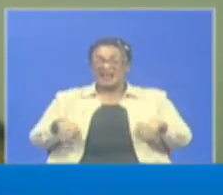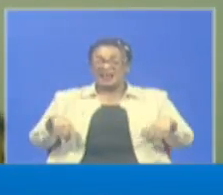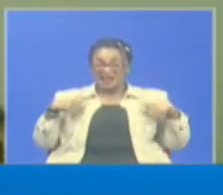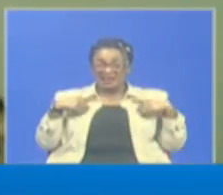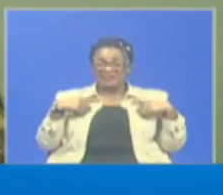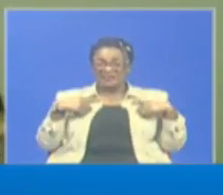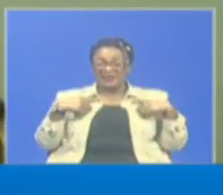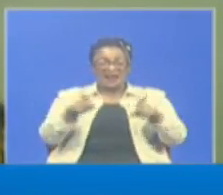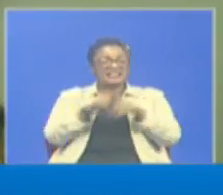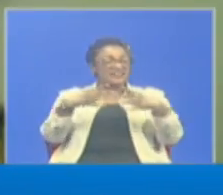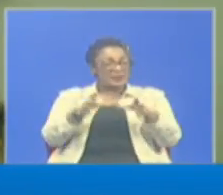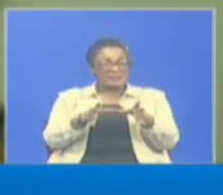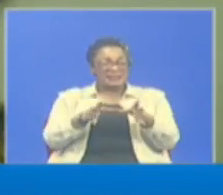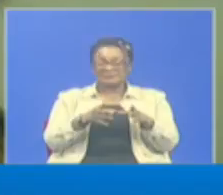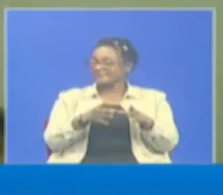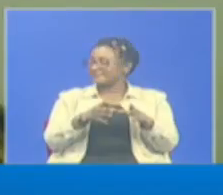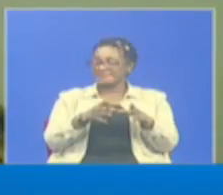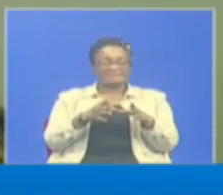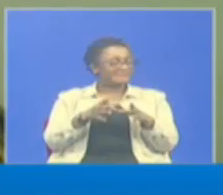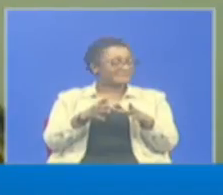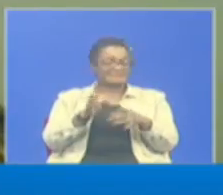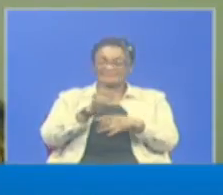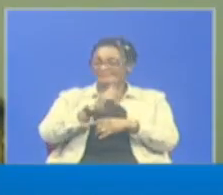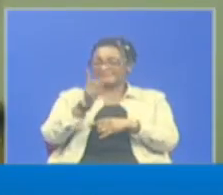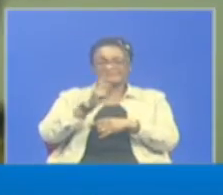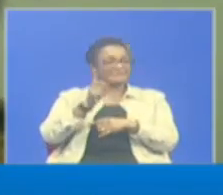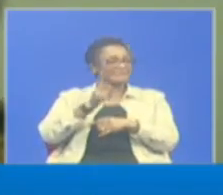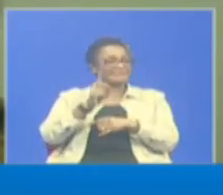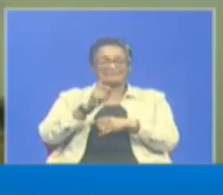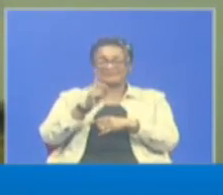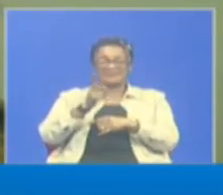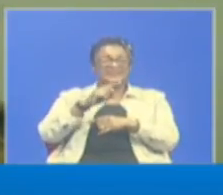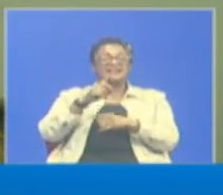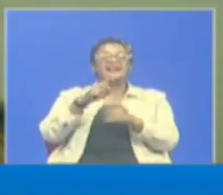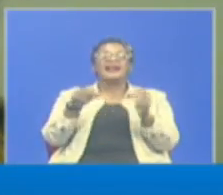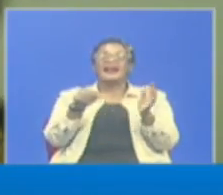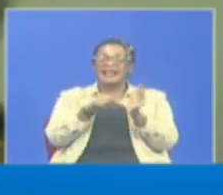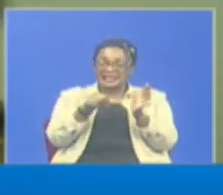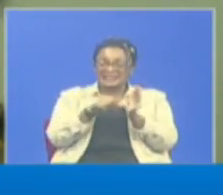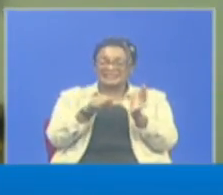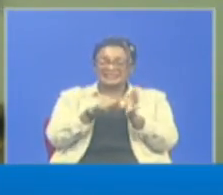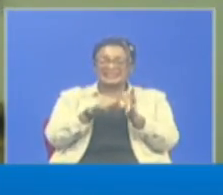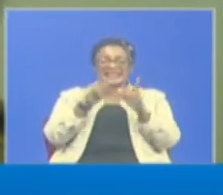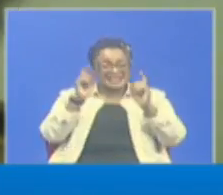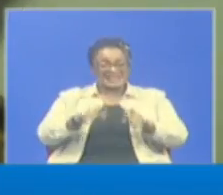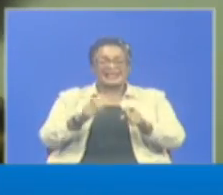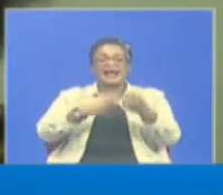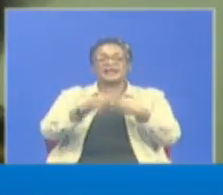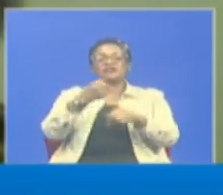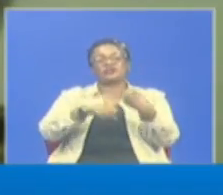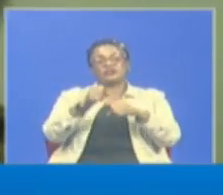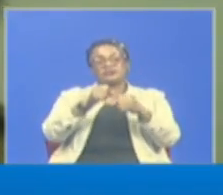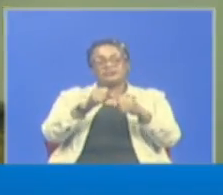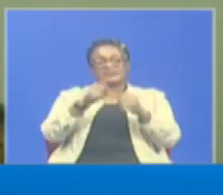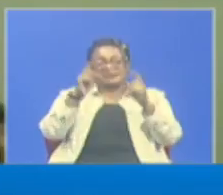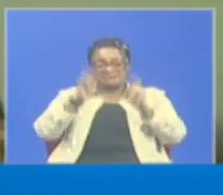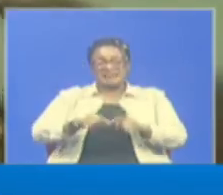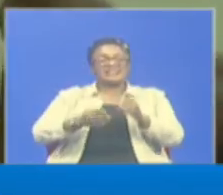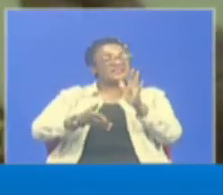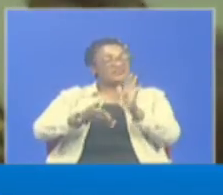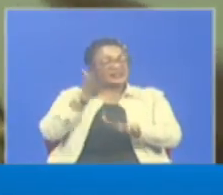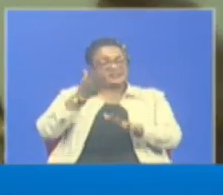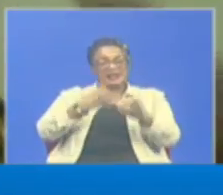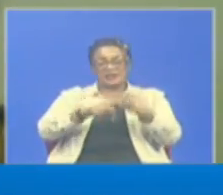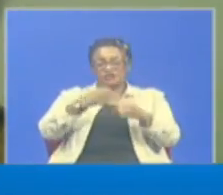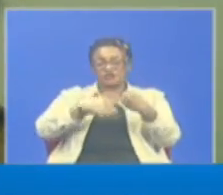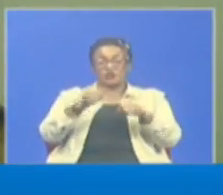family. We're in crisis mode. Thank you. And crisis mode needs crisis action, and it needs fast action, and there's